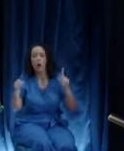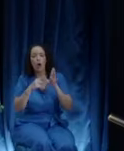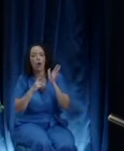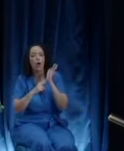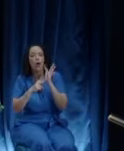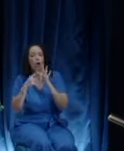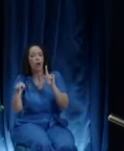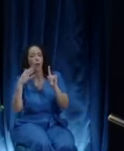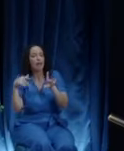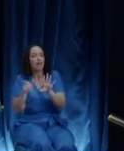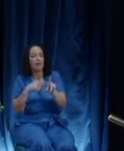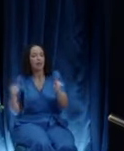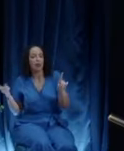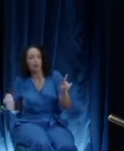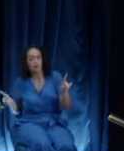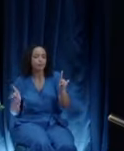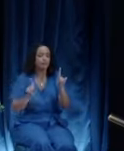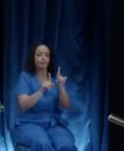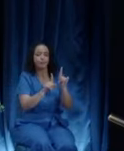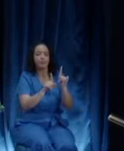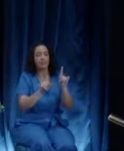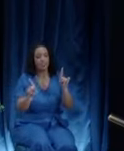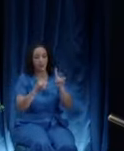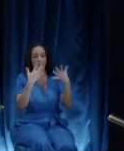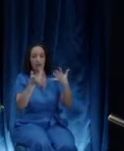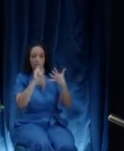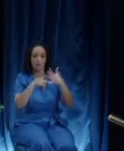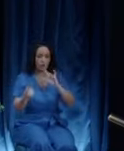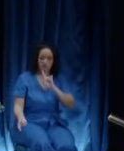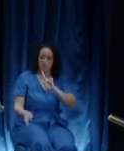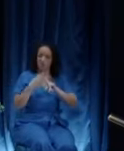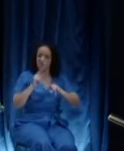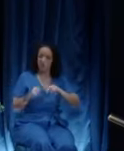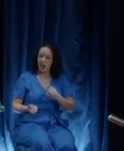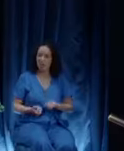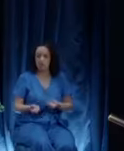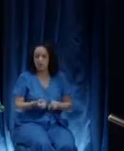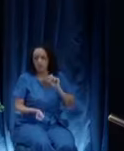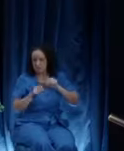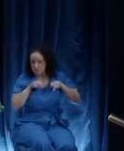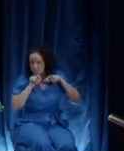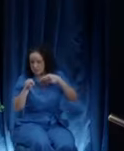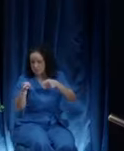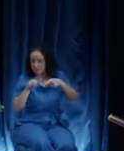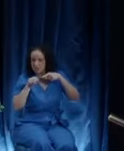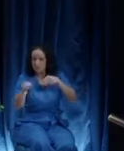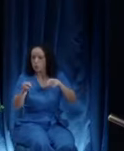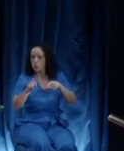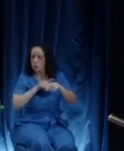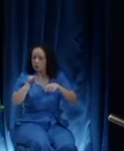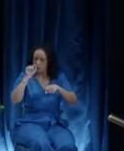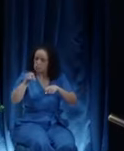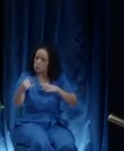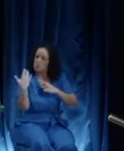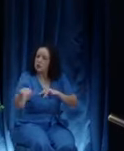to sort of give a snub, you know, fingers up to them. and she goes off on this royal progress,